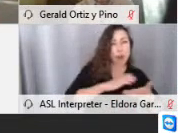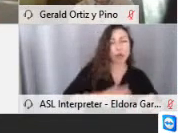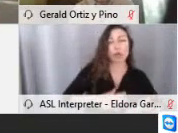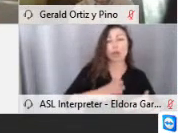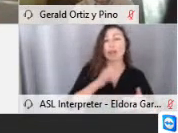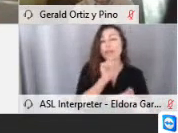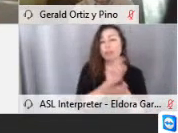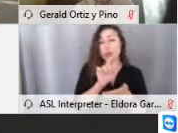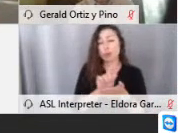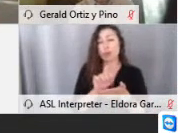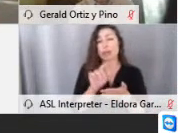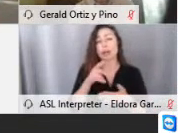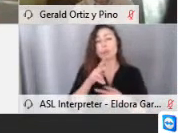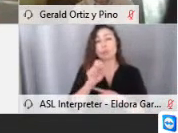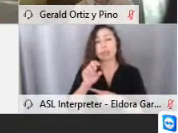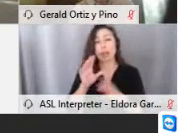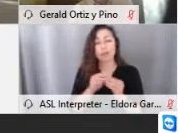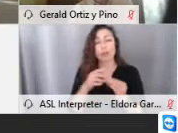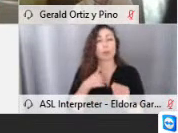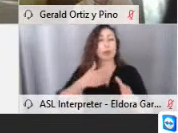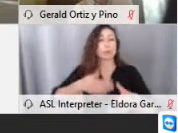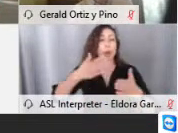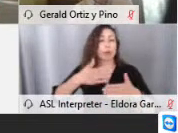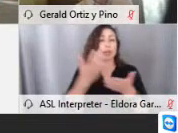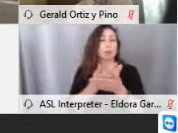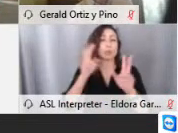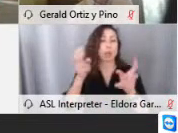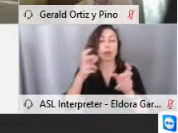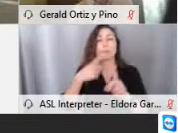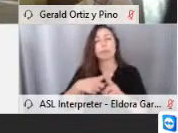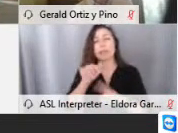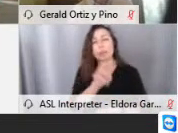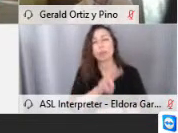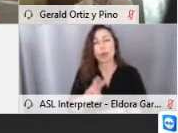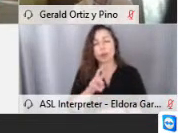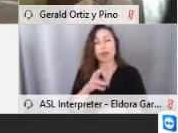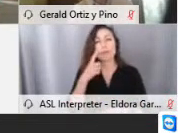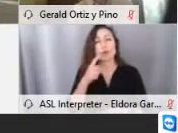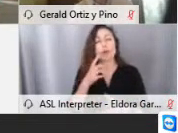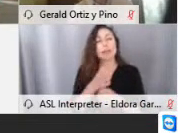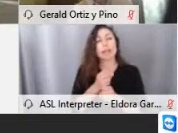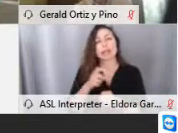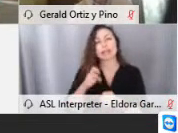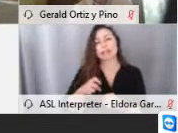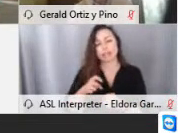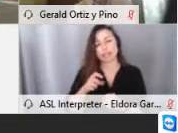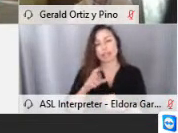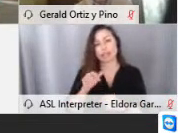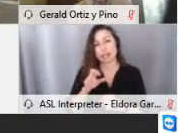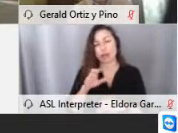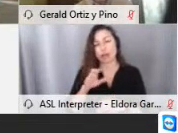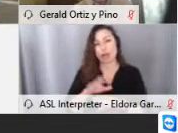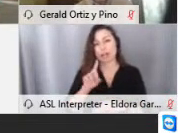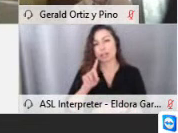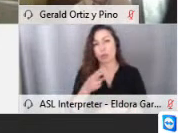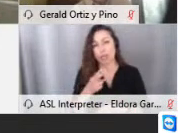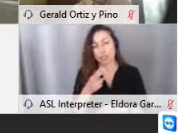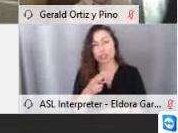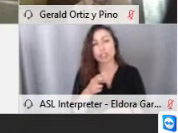single week, you'll see a new topic. We're bringing up a website also about getting needed care on the DOH site that